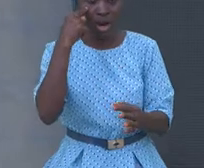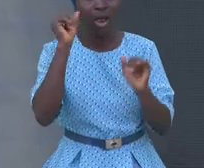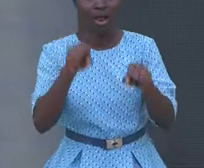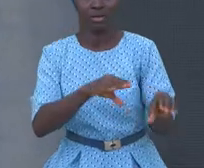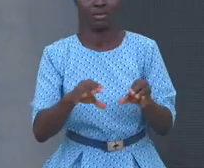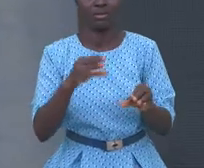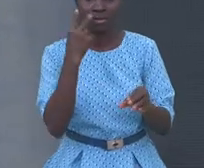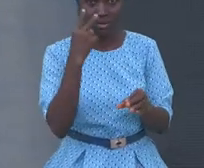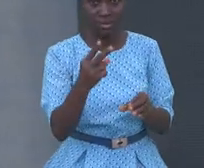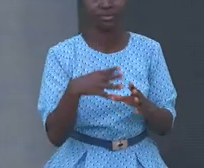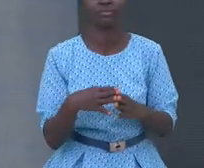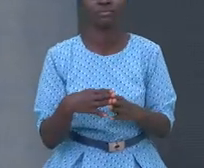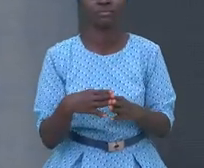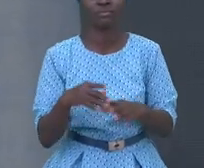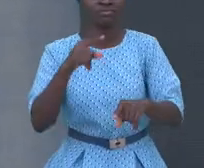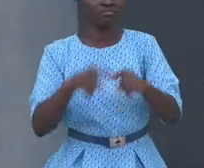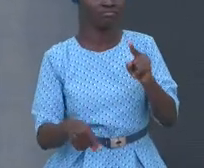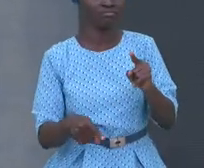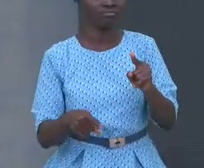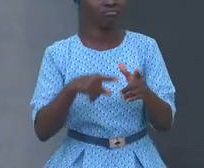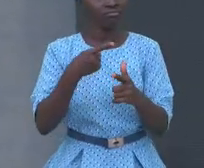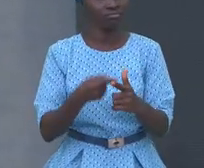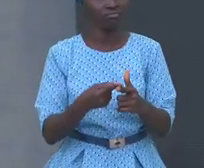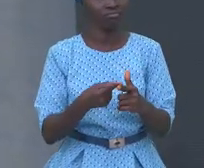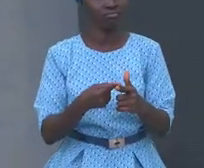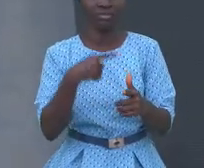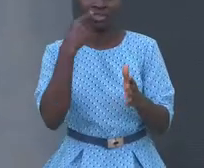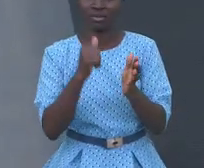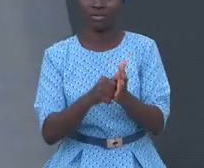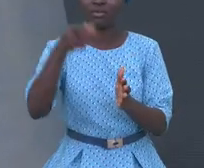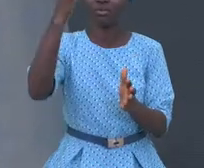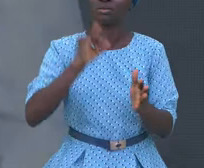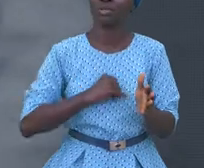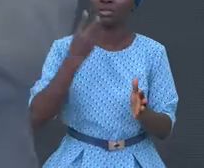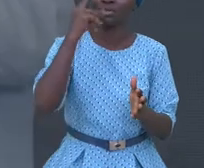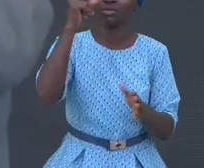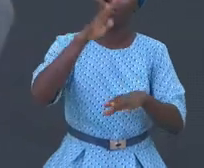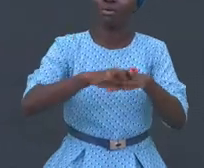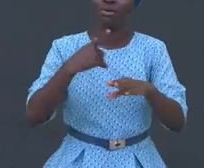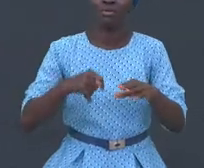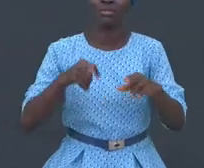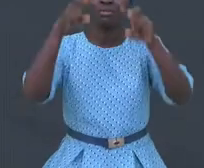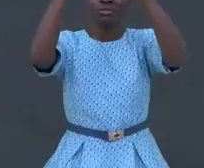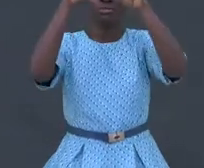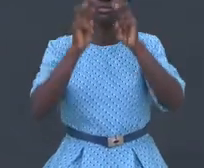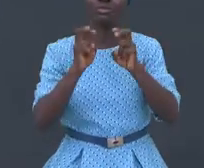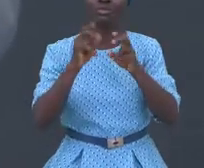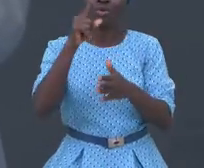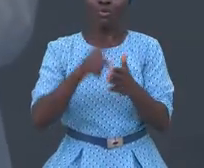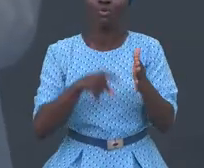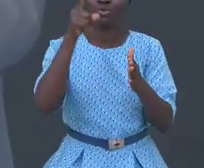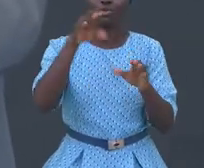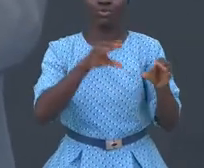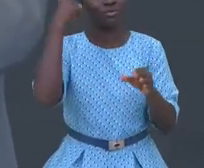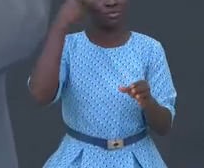finally, he said, God, I see you on the throne. What you'll do for me, give me a victory